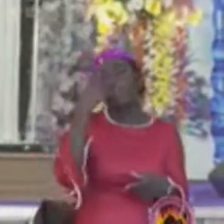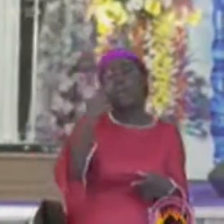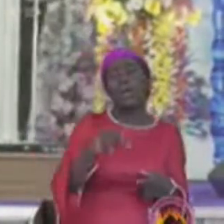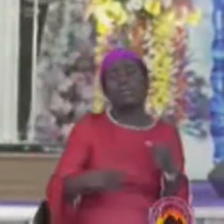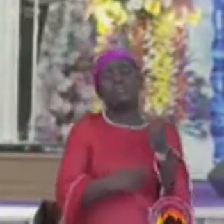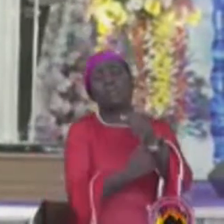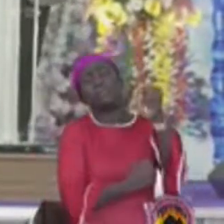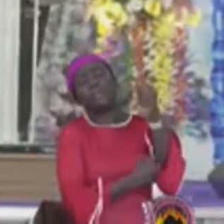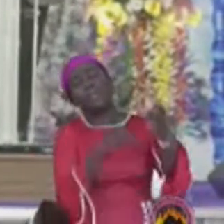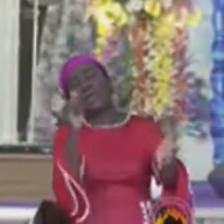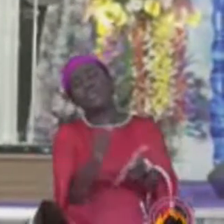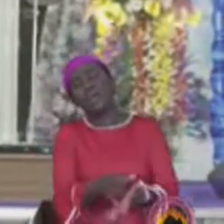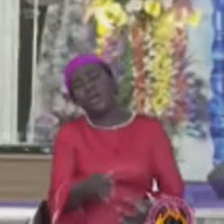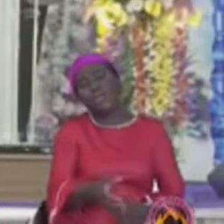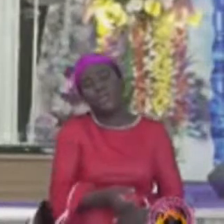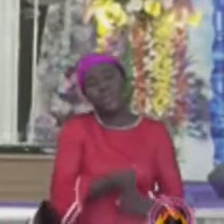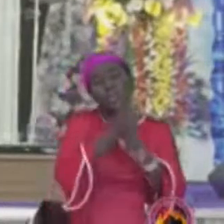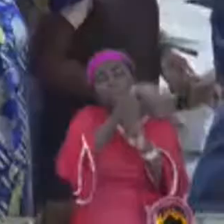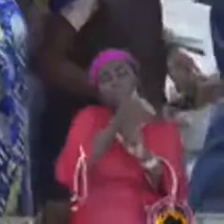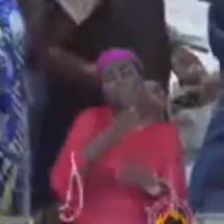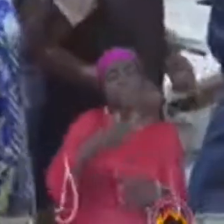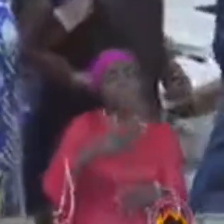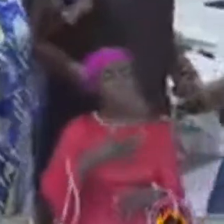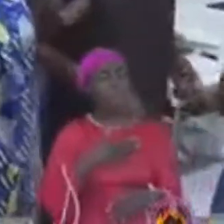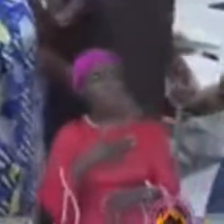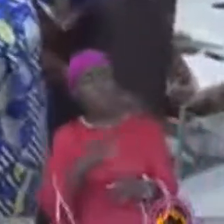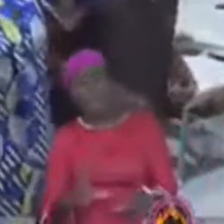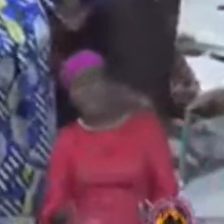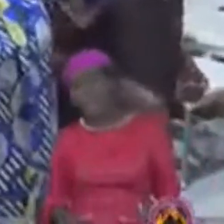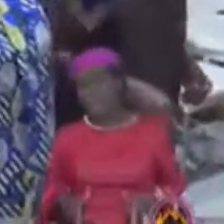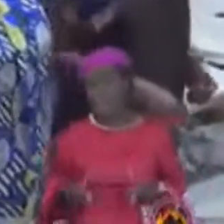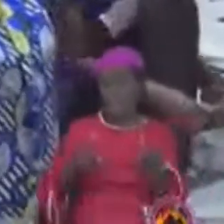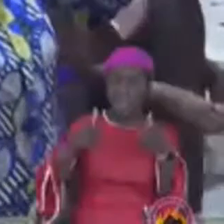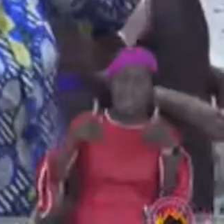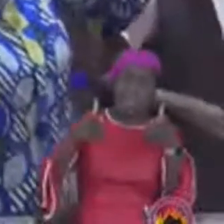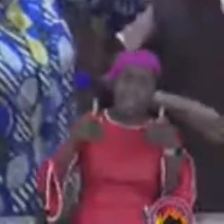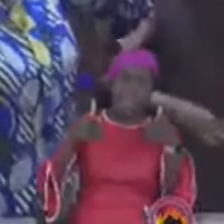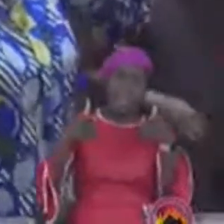You are the pillar that holds my